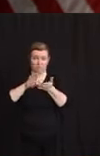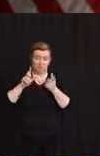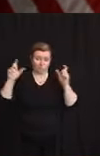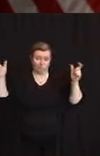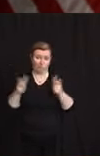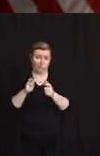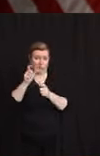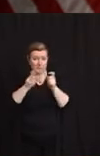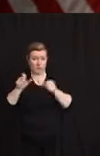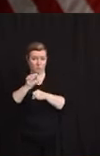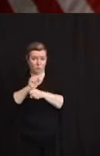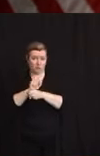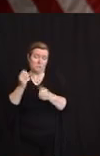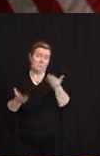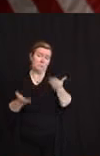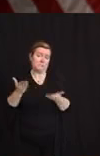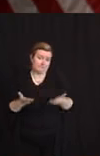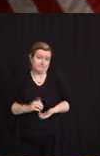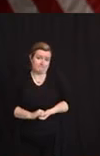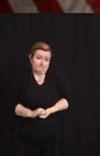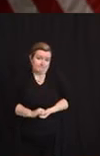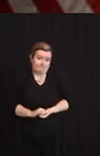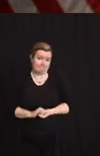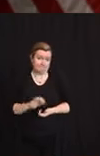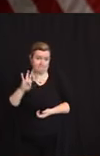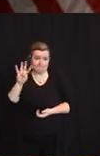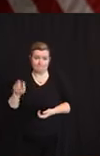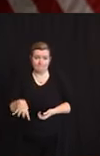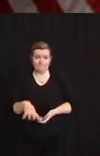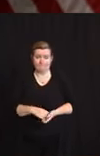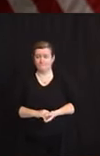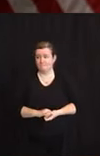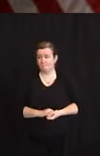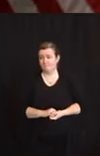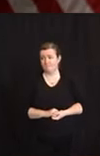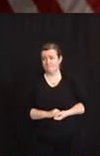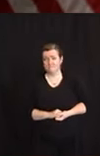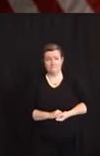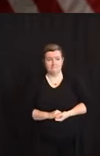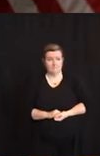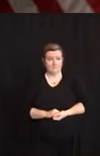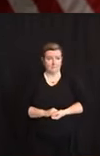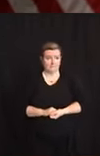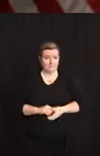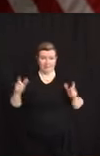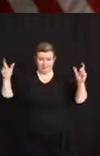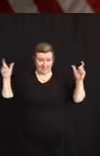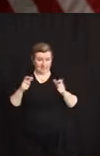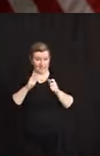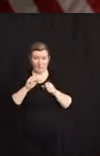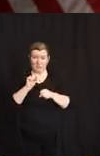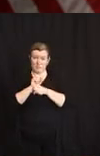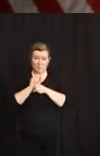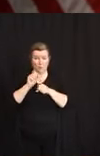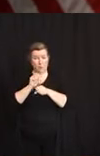it would run directly into the vast array of services and programs that we have before